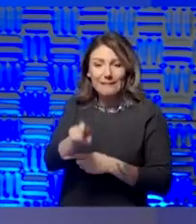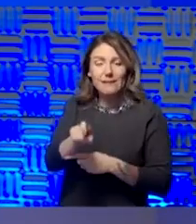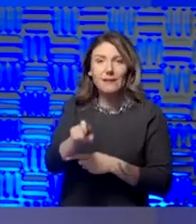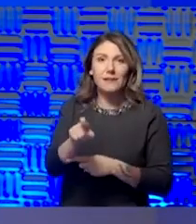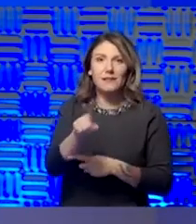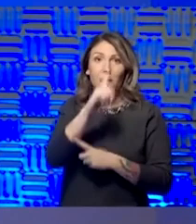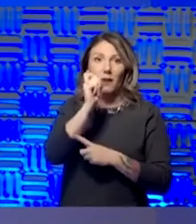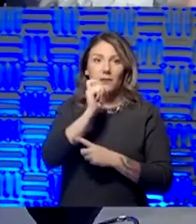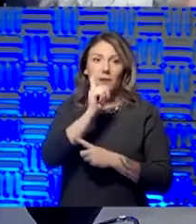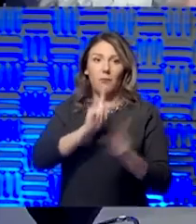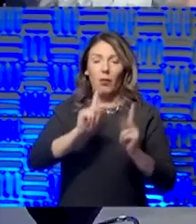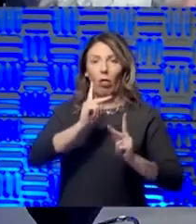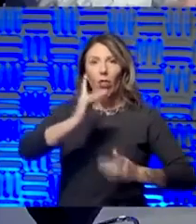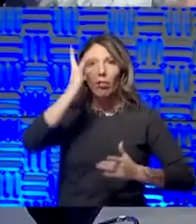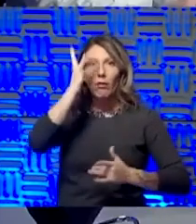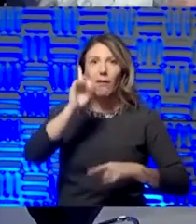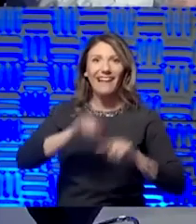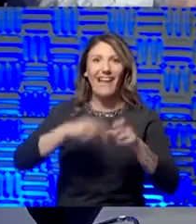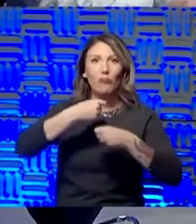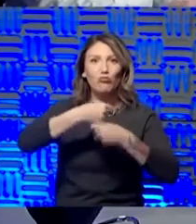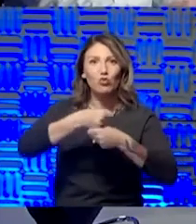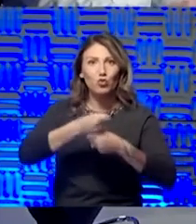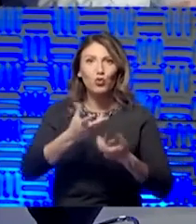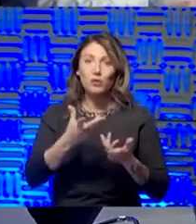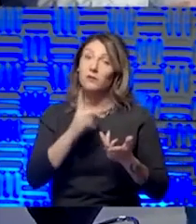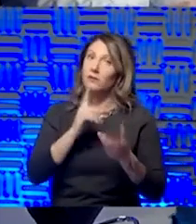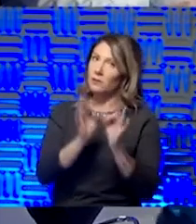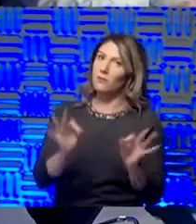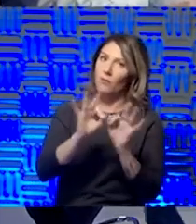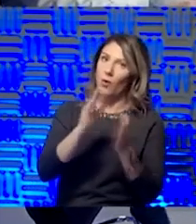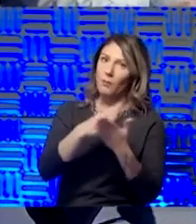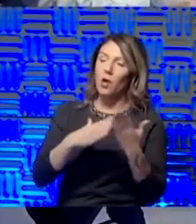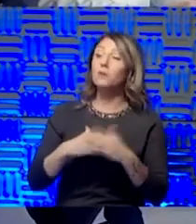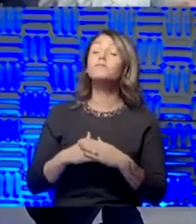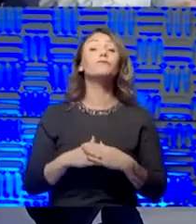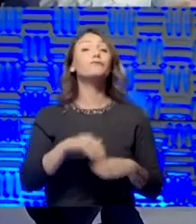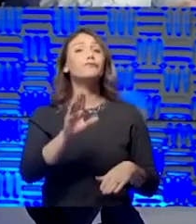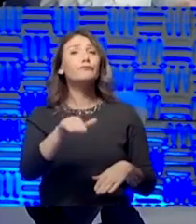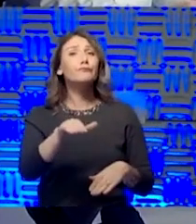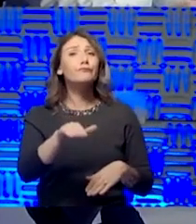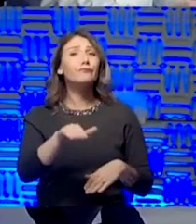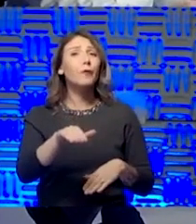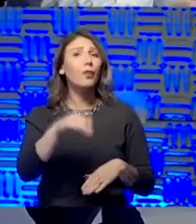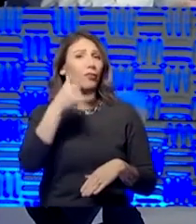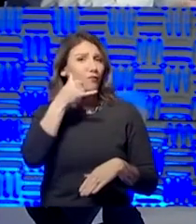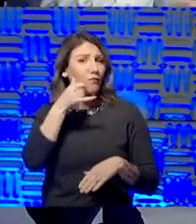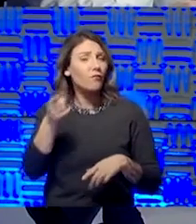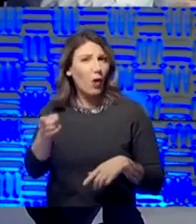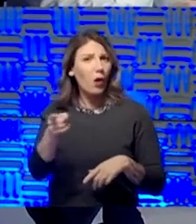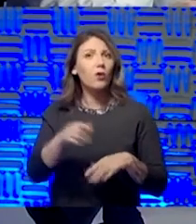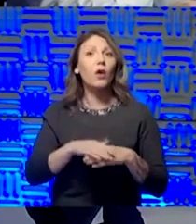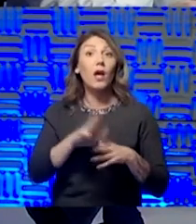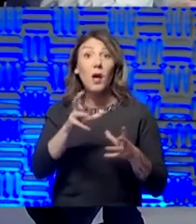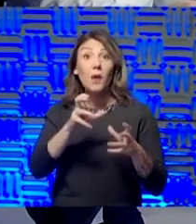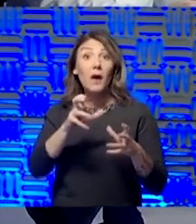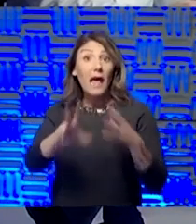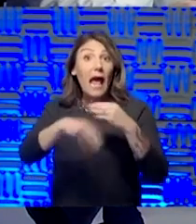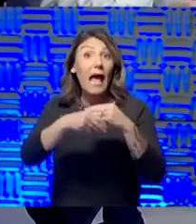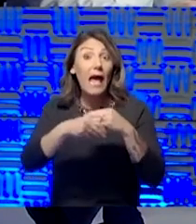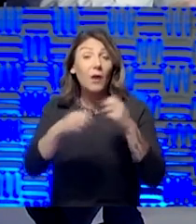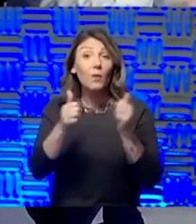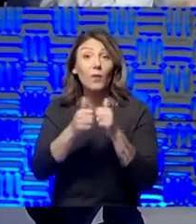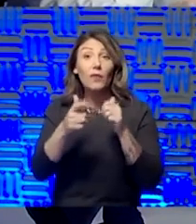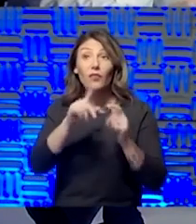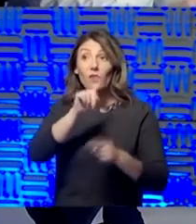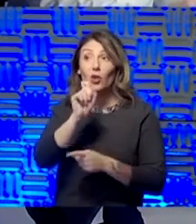we just can't produce them. So that's another very important aspect to all this. Hey, Dr. Hawkinson, can I jump in with a question? Hey,